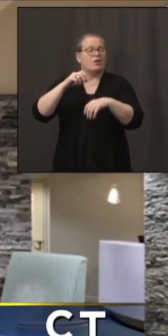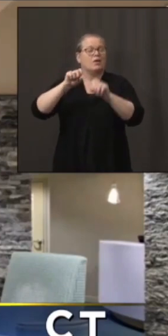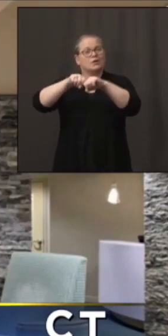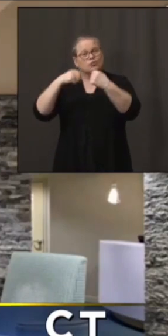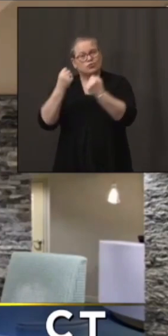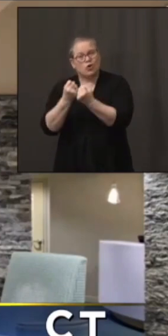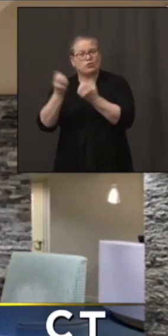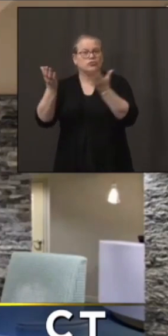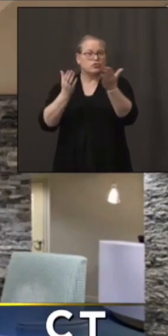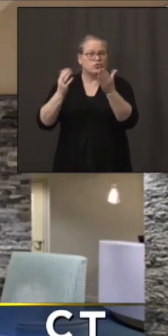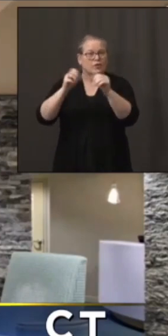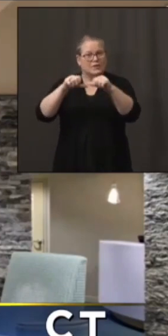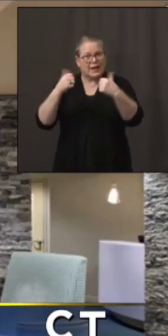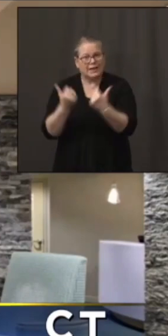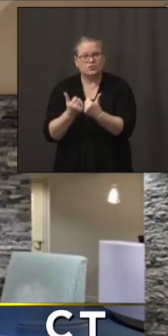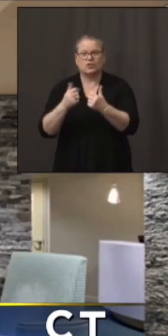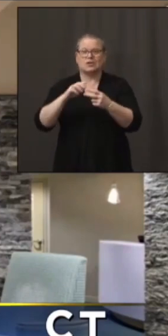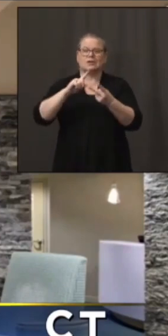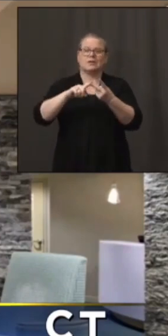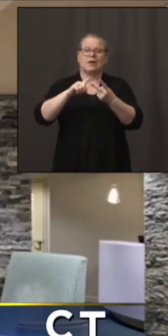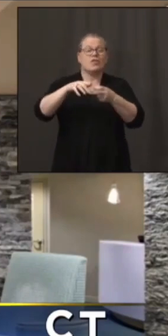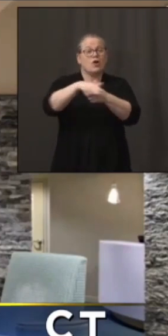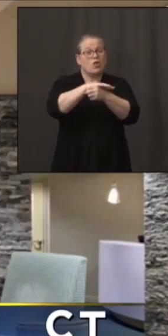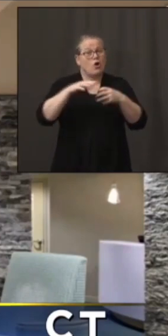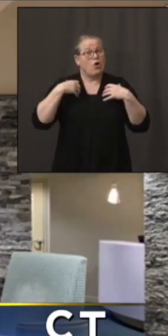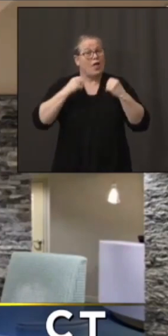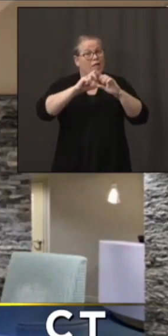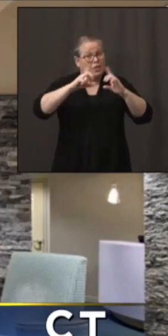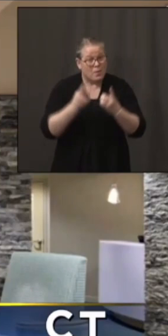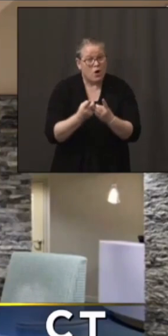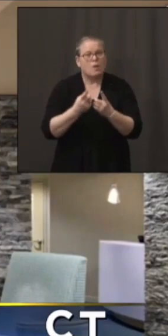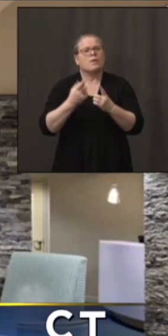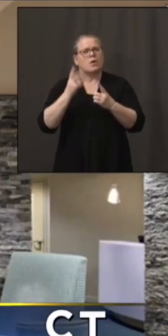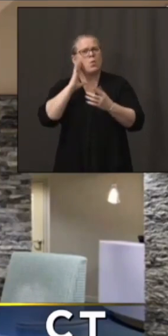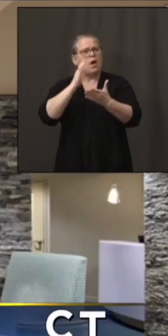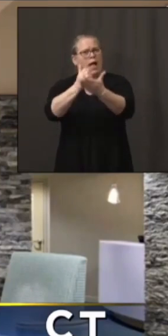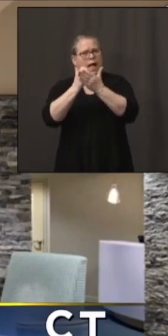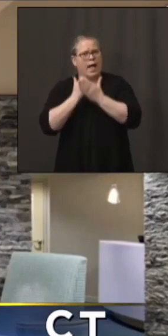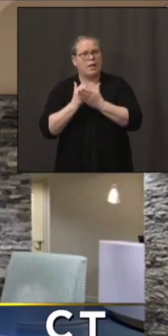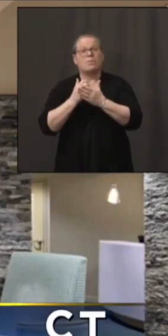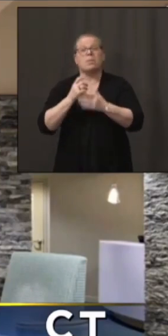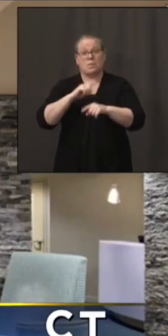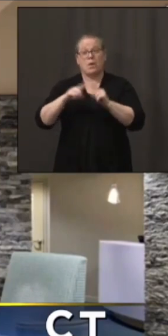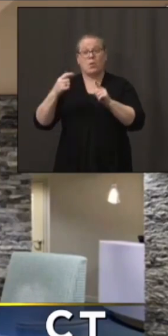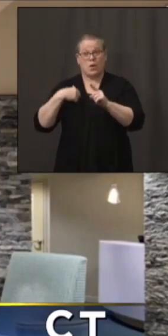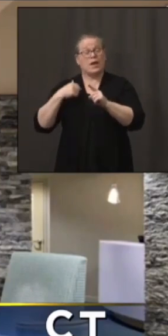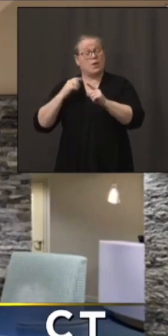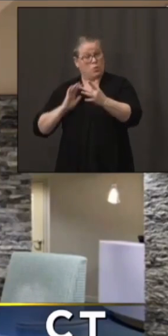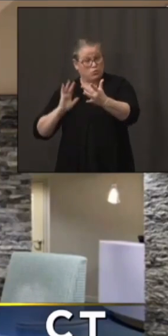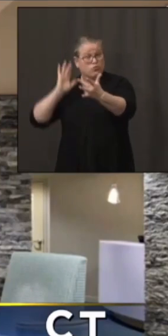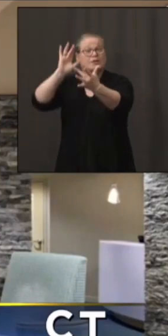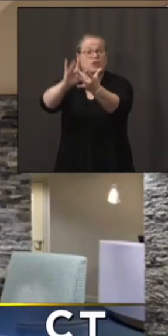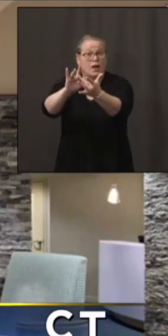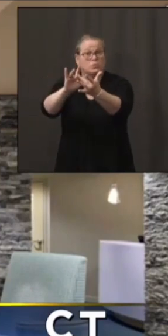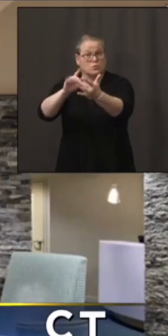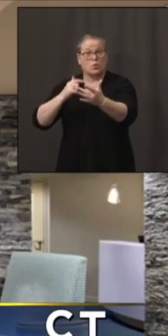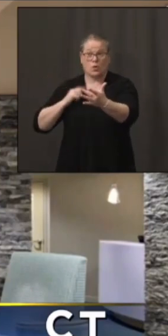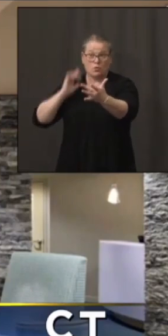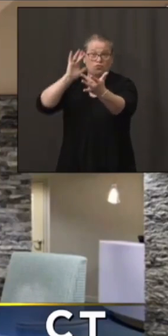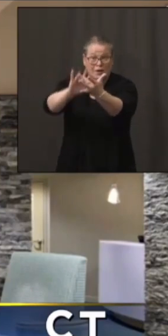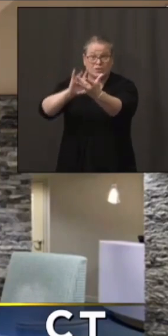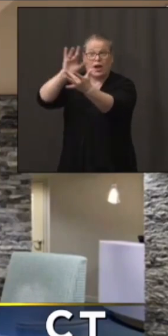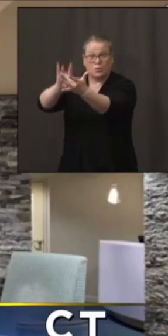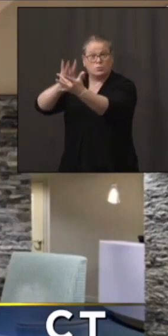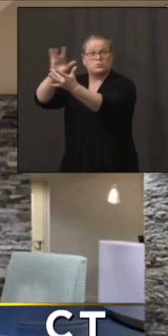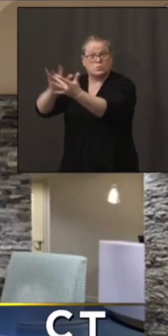our local health department, but the actual call to schedule the appointment will be an outreach call. So we'll call them, and we